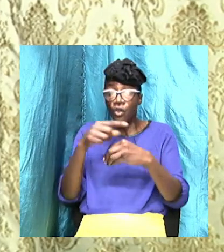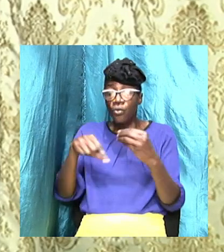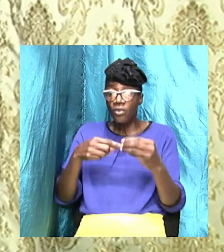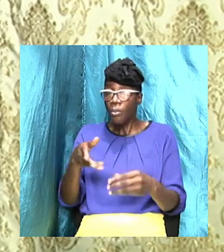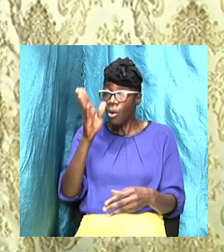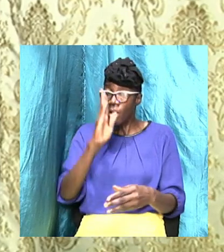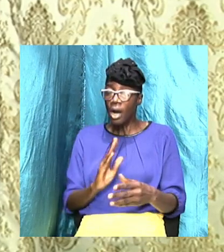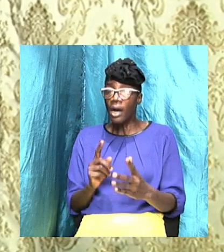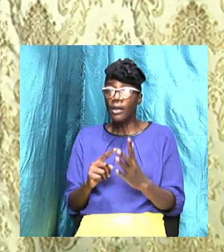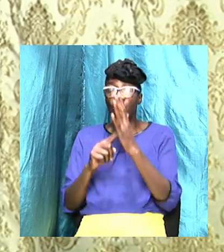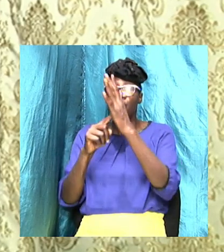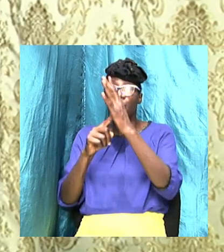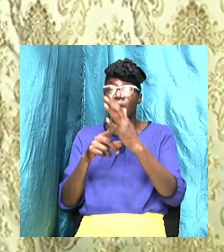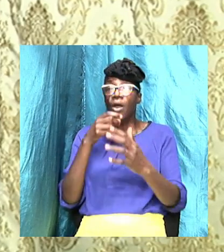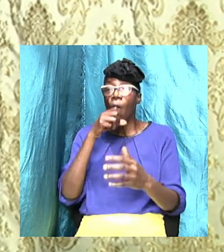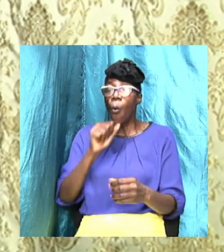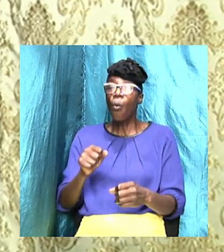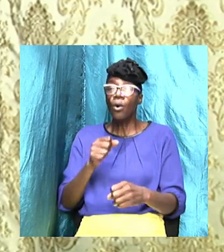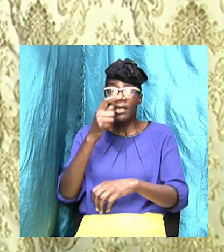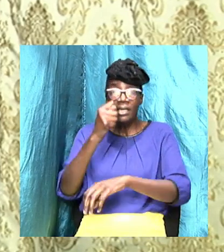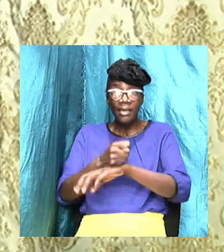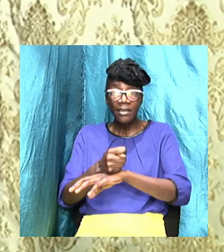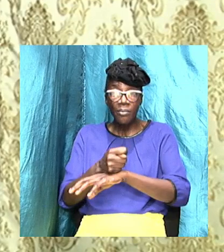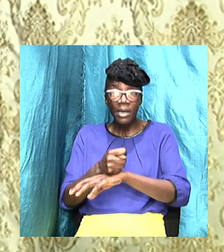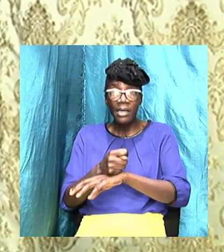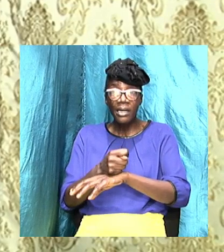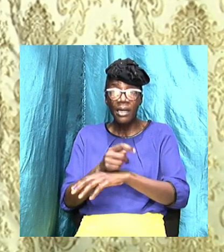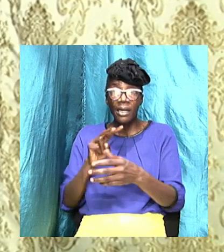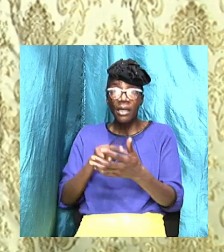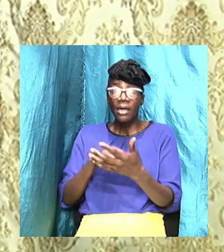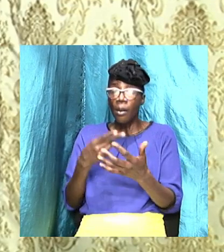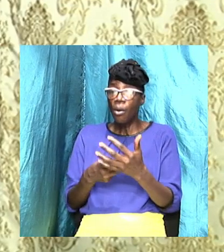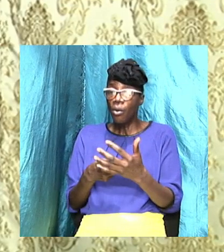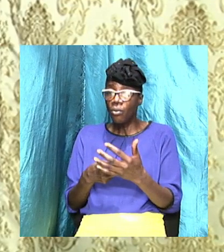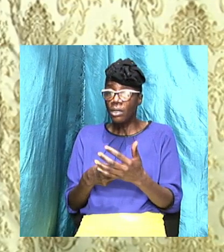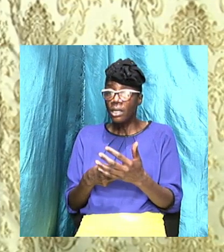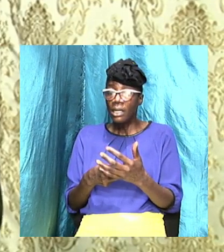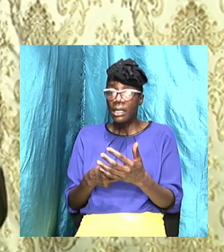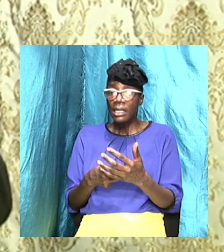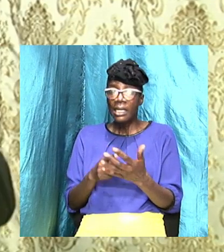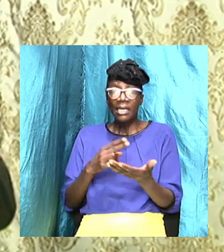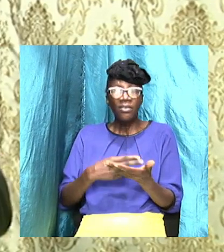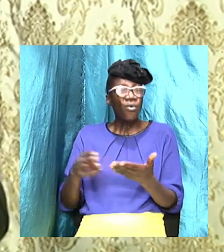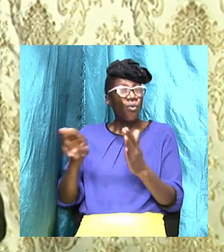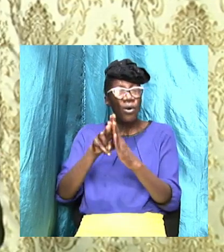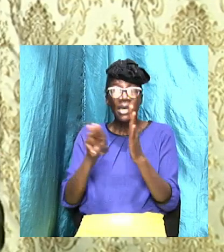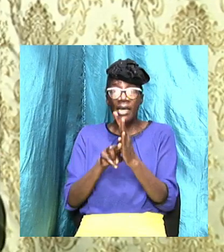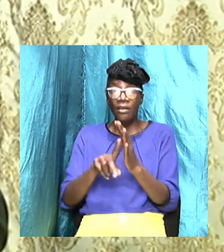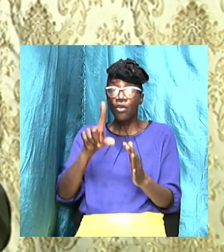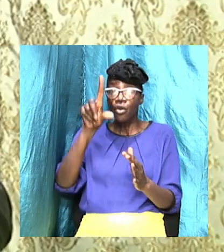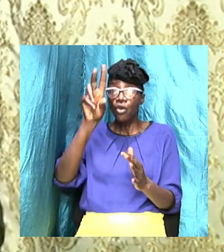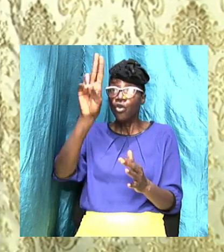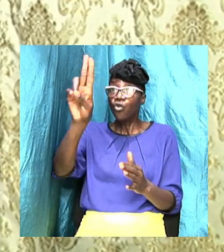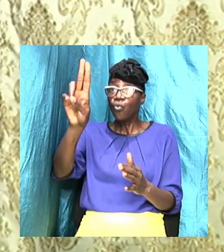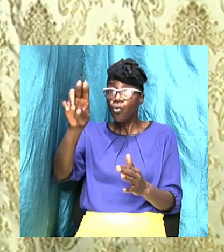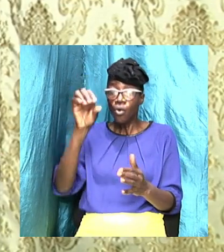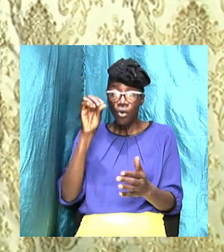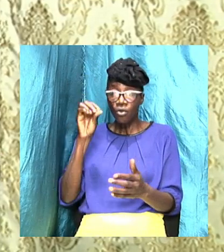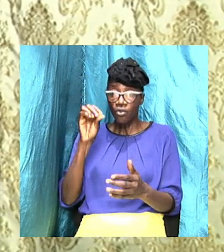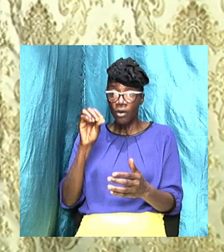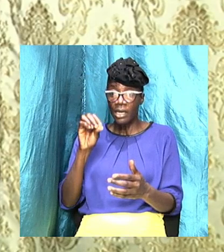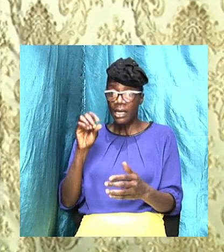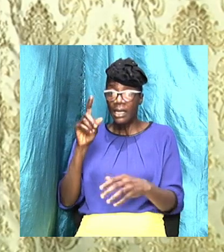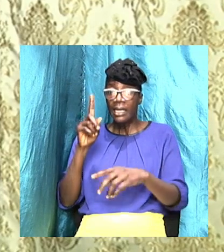to his holiness. Some 200 and odd times, the Bible makes mention